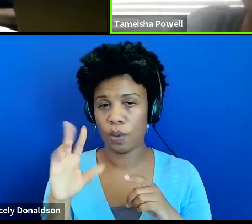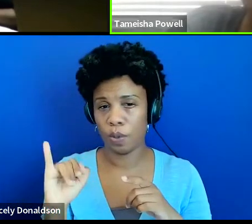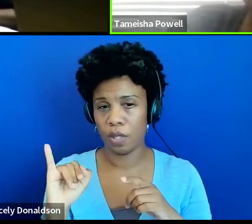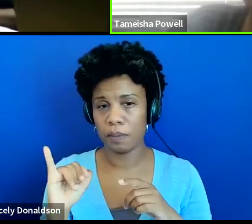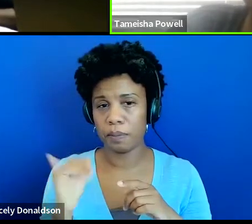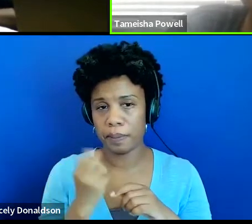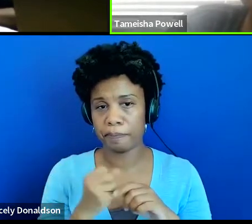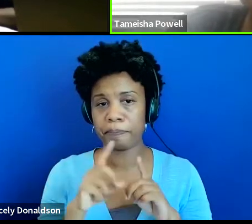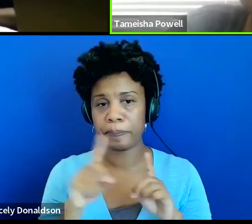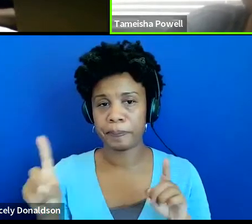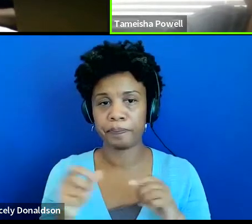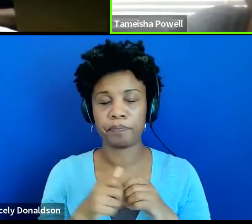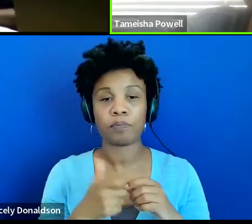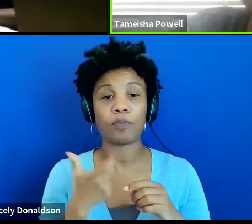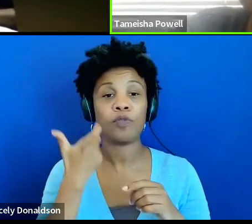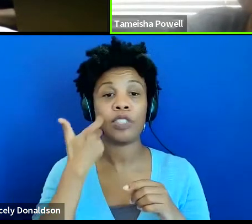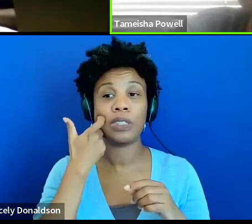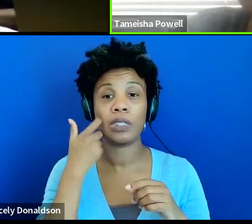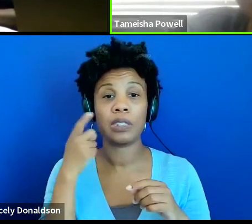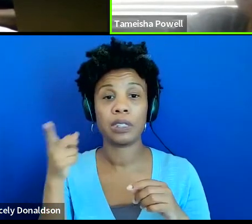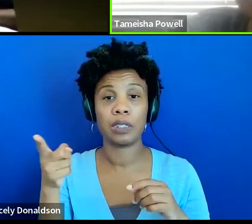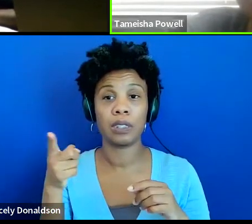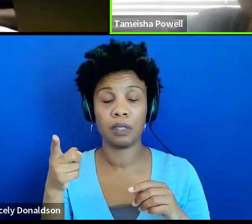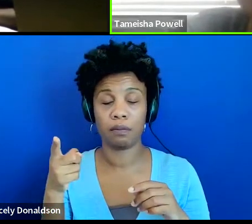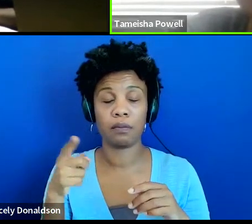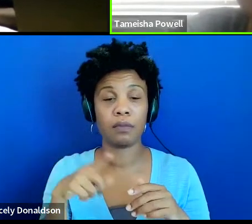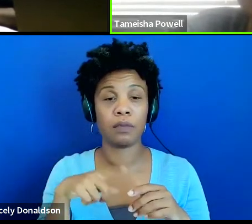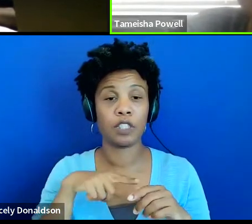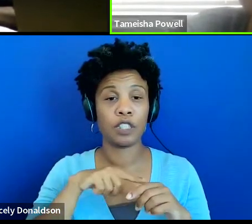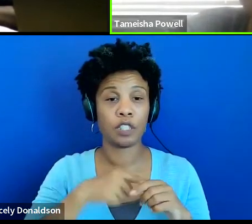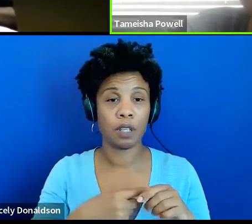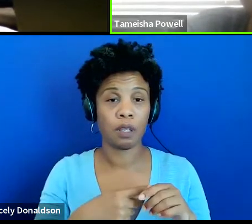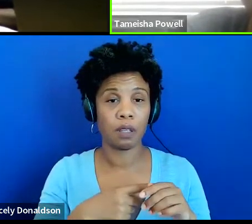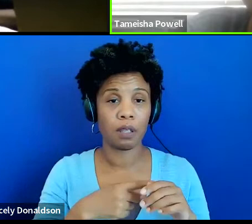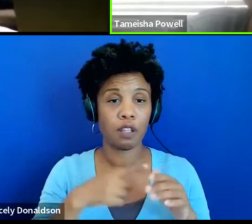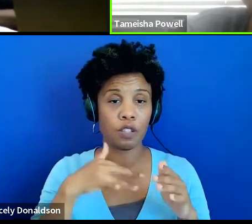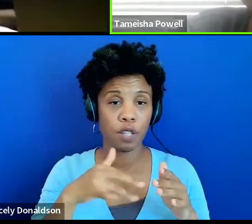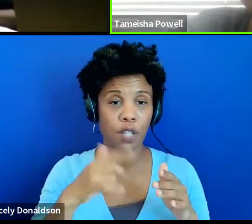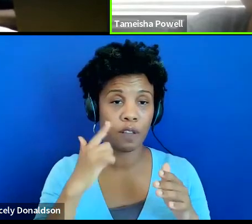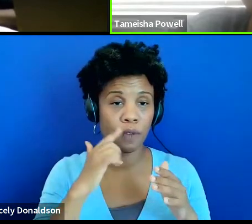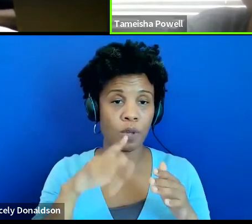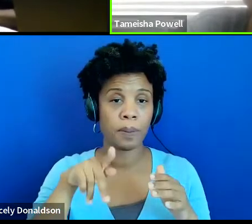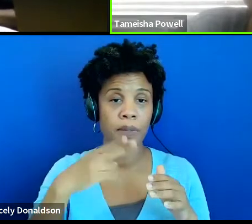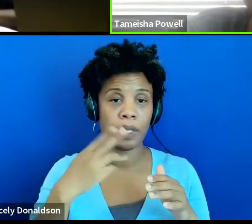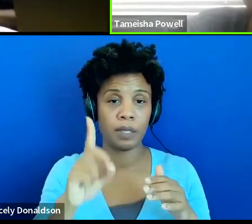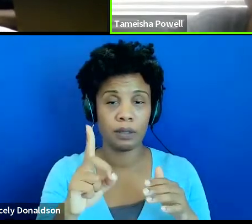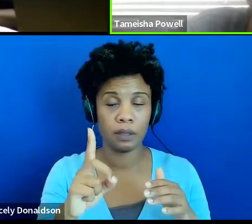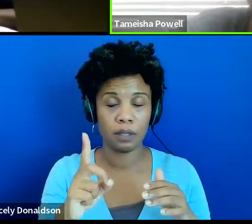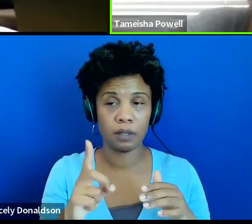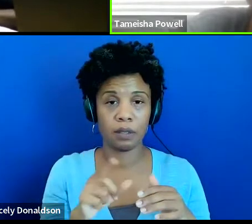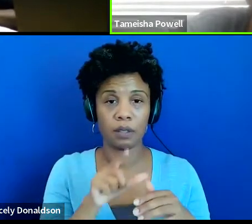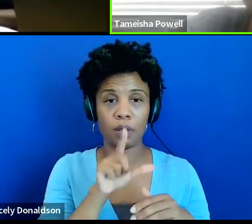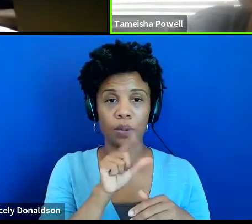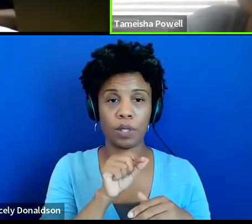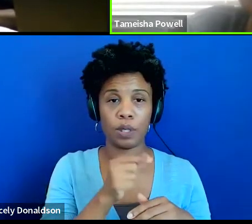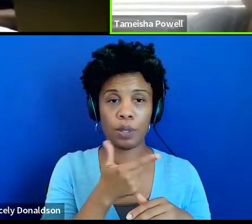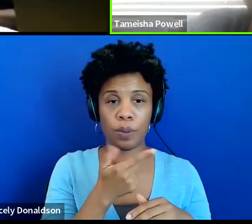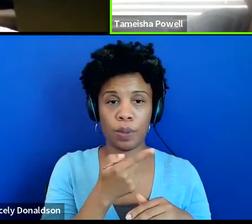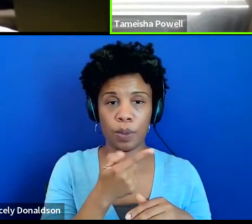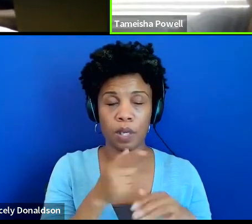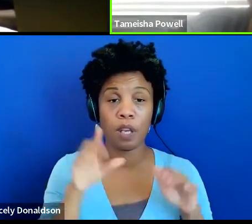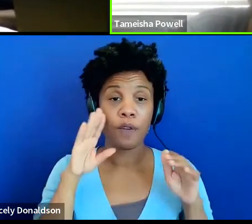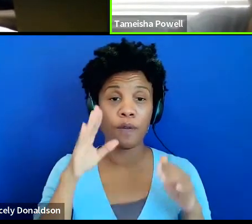Indies. He recently started his doctoral studies at the University of the West Indies in 2021 with a focus